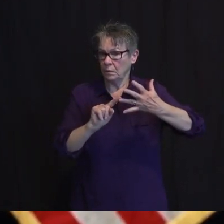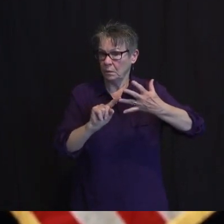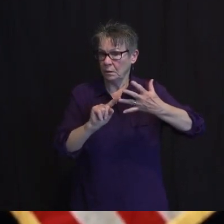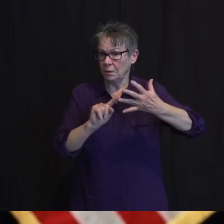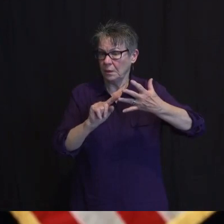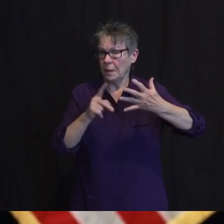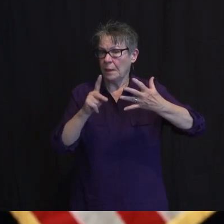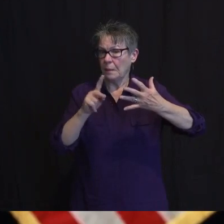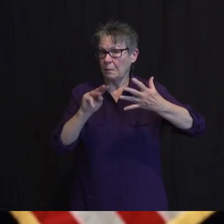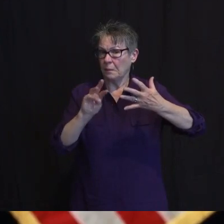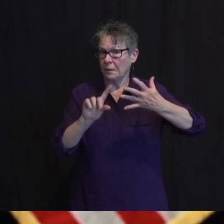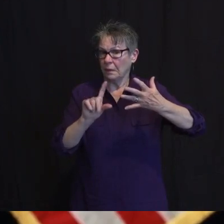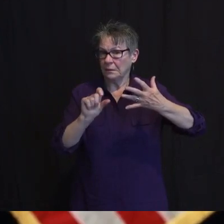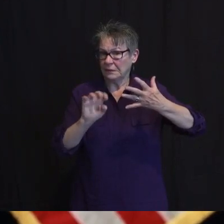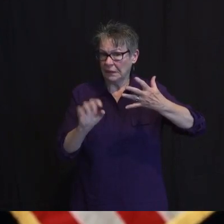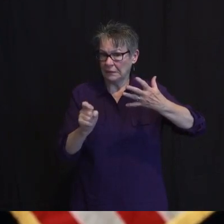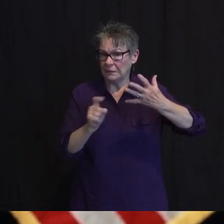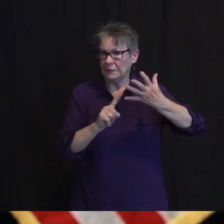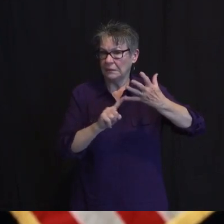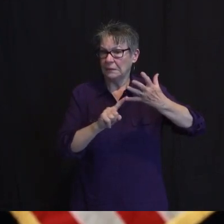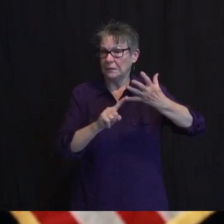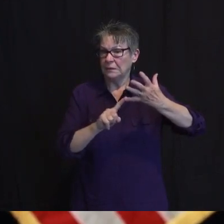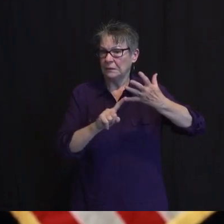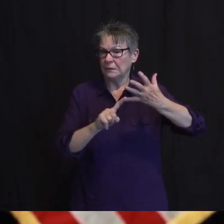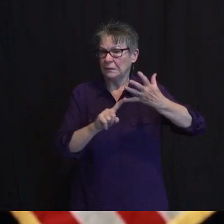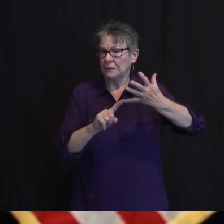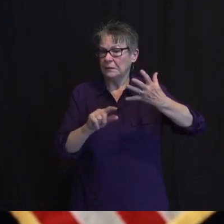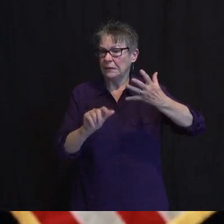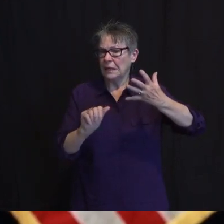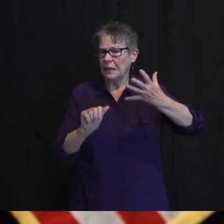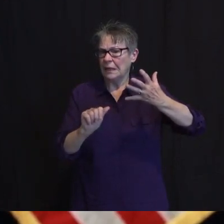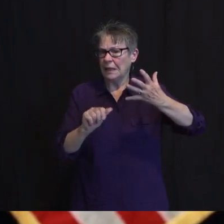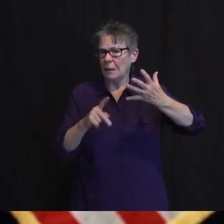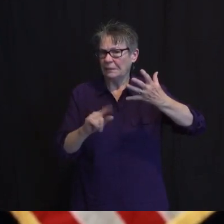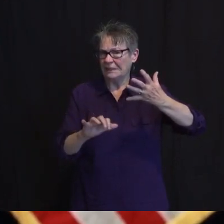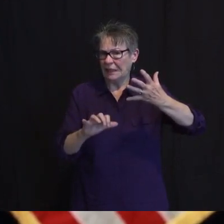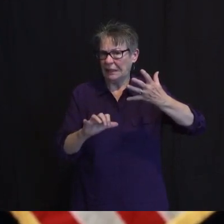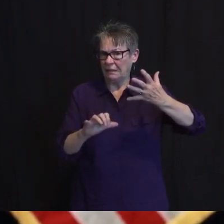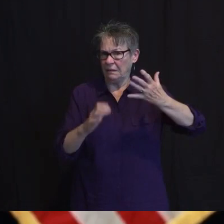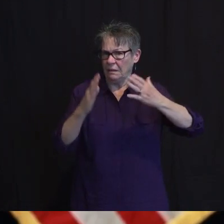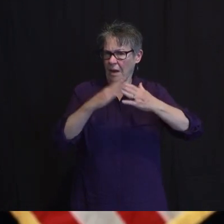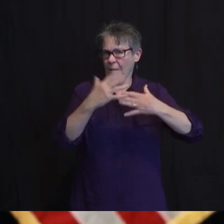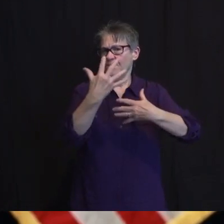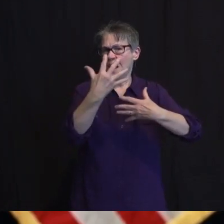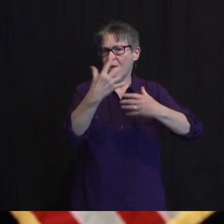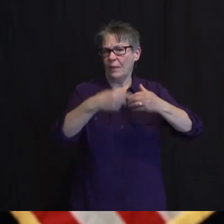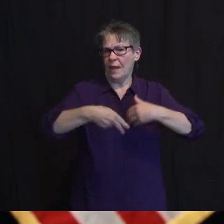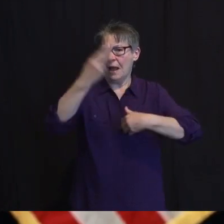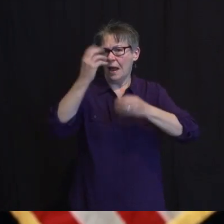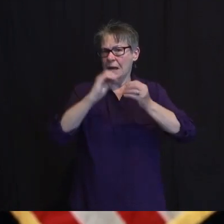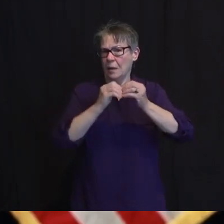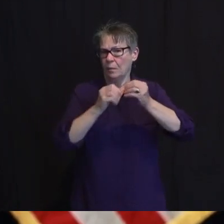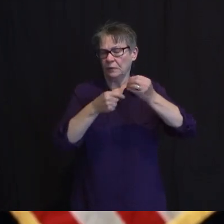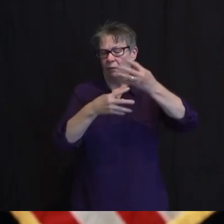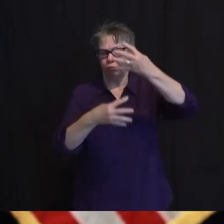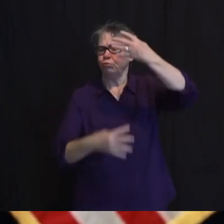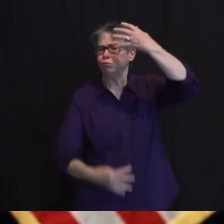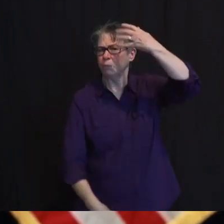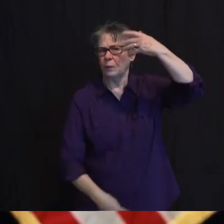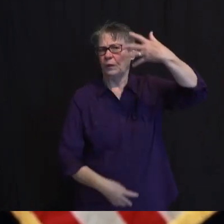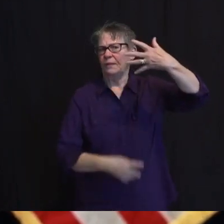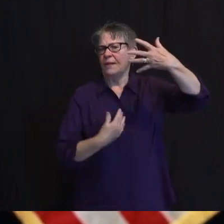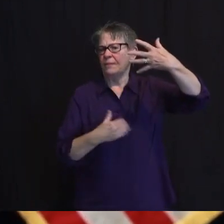and ethnicity? I apologize. I was getting pinged up. Would you mind hitting that as well as underlying conditions?